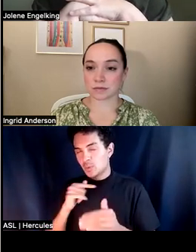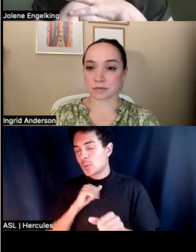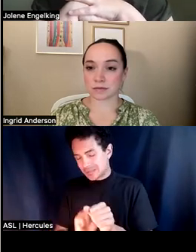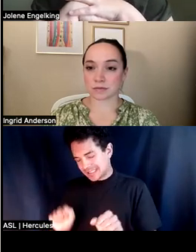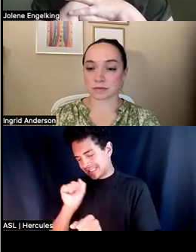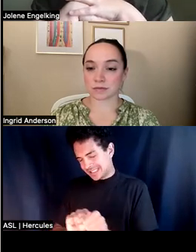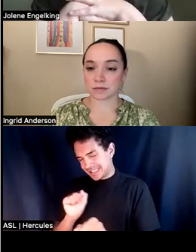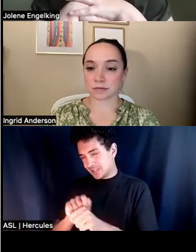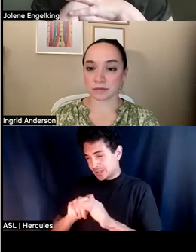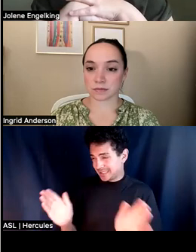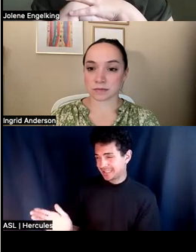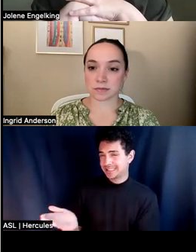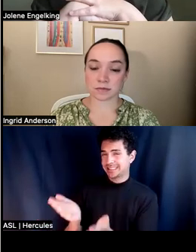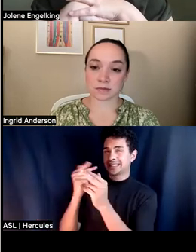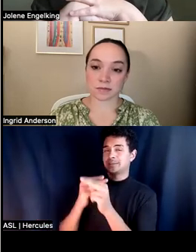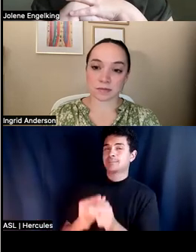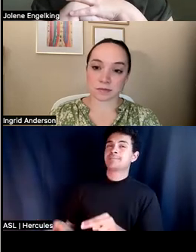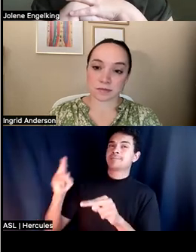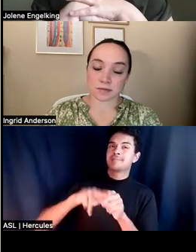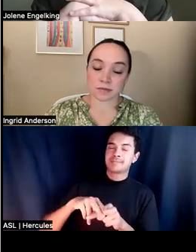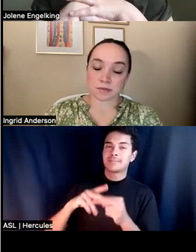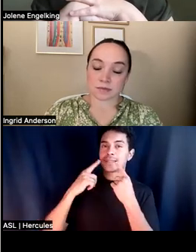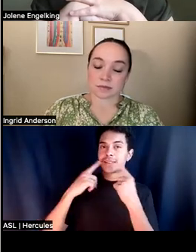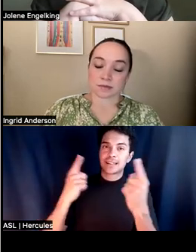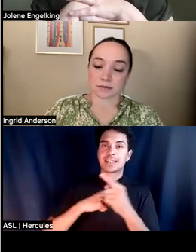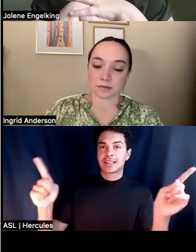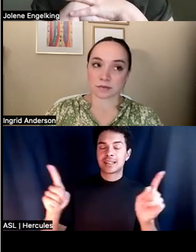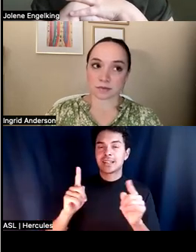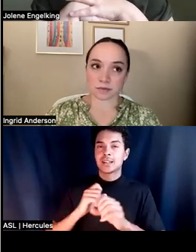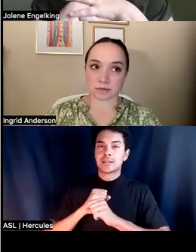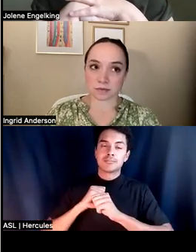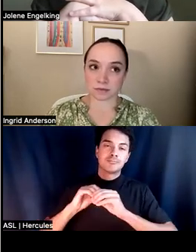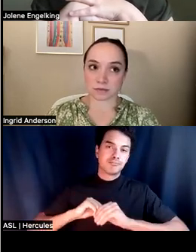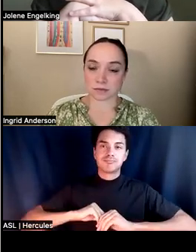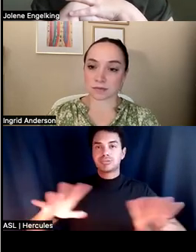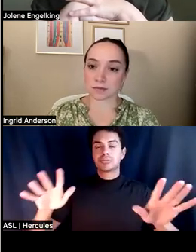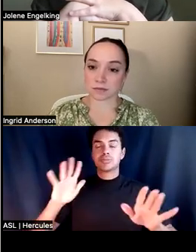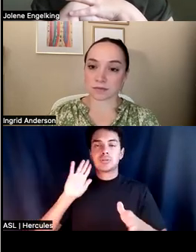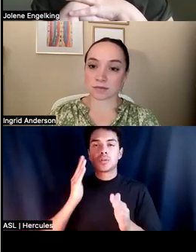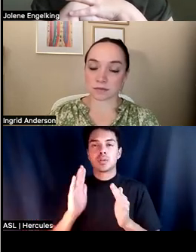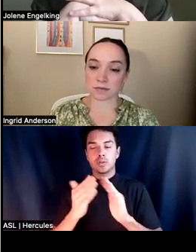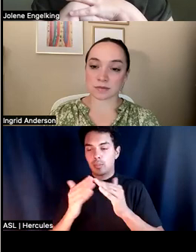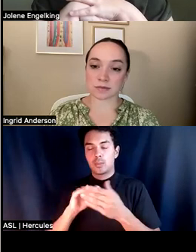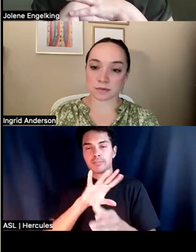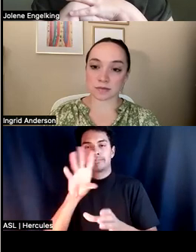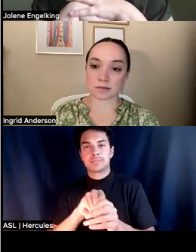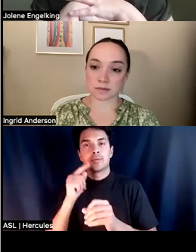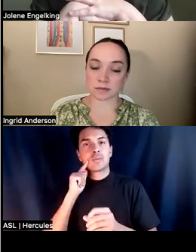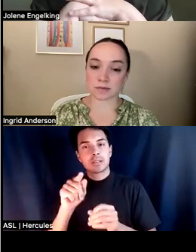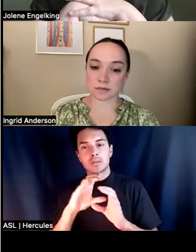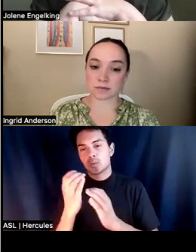help increase the efficacy and community standing of these culturally specific